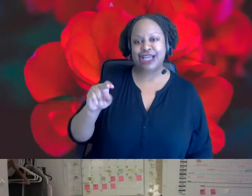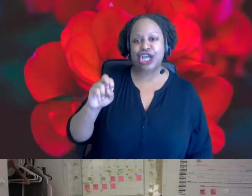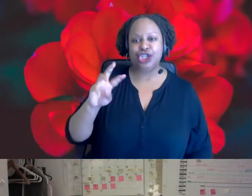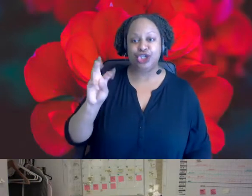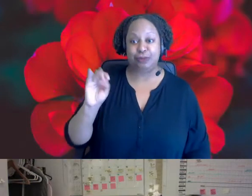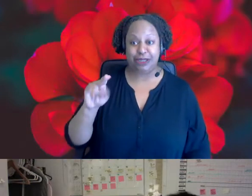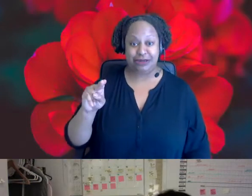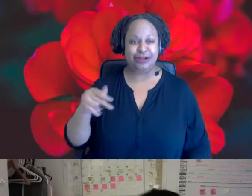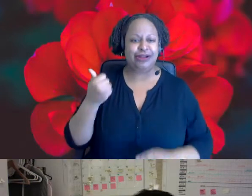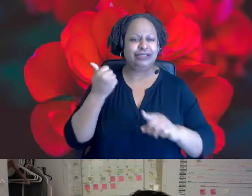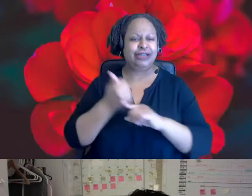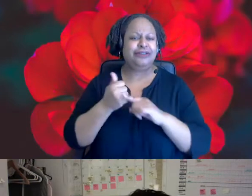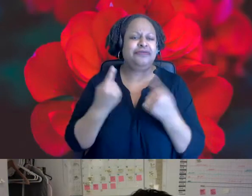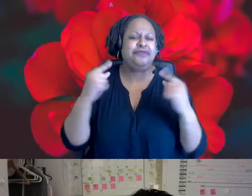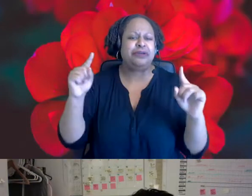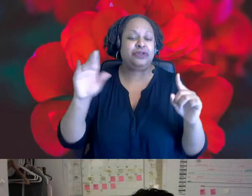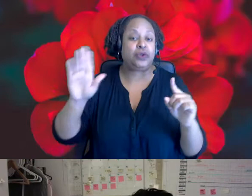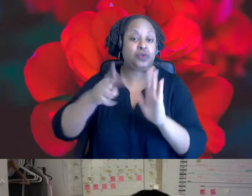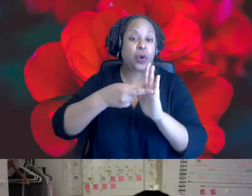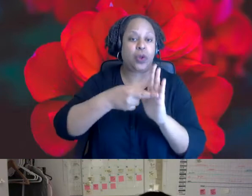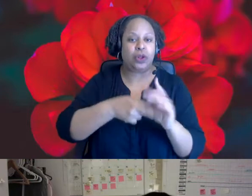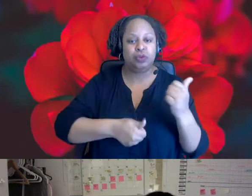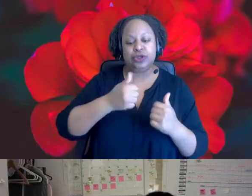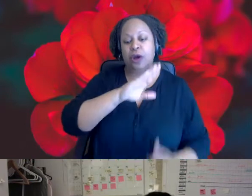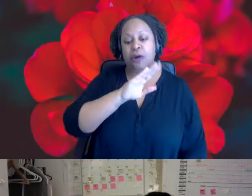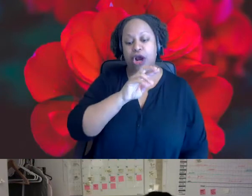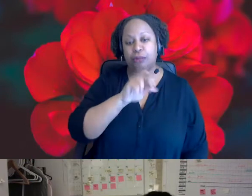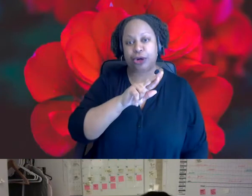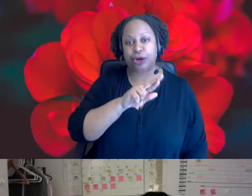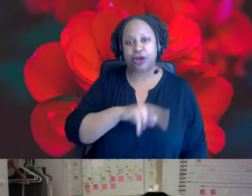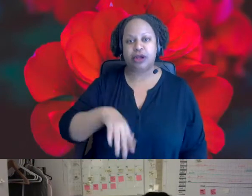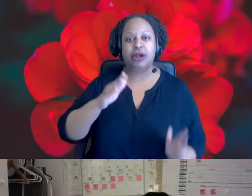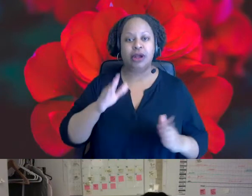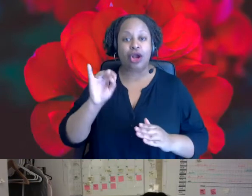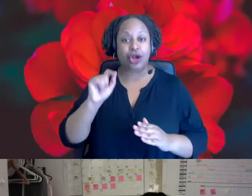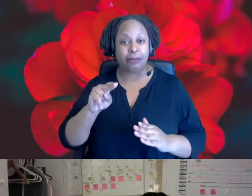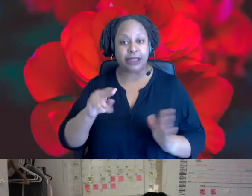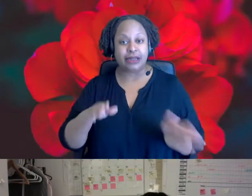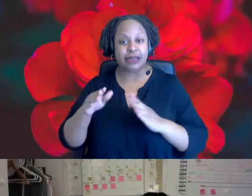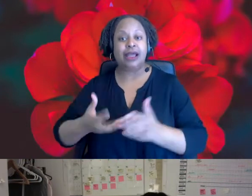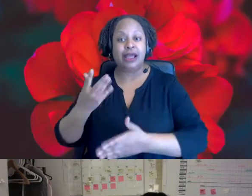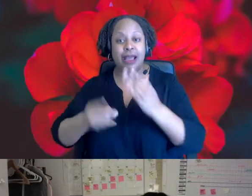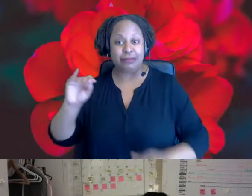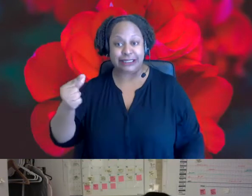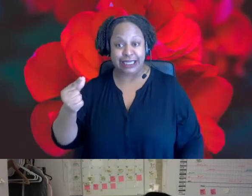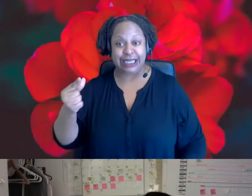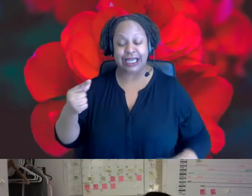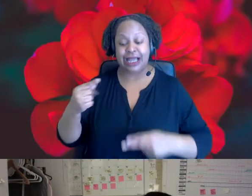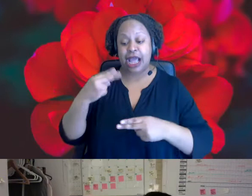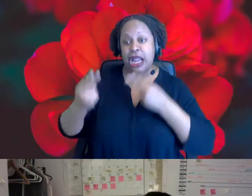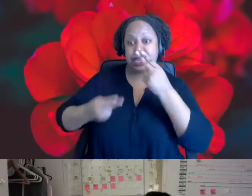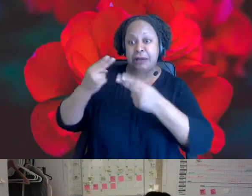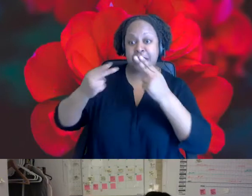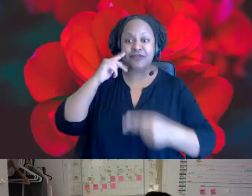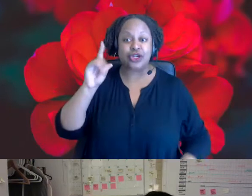been acclaimed for her roles in Barber, Carmen, and Missing, and was nominated for a Dor Award in Shana Ditteh.